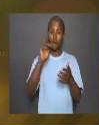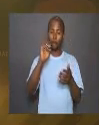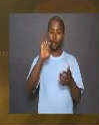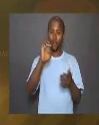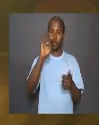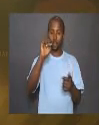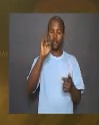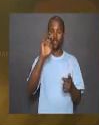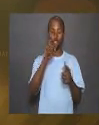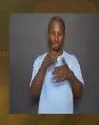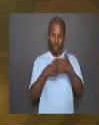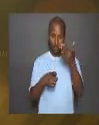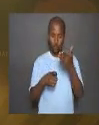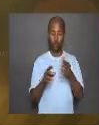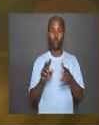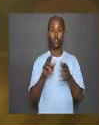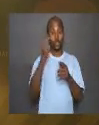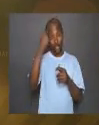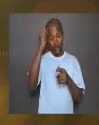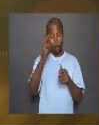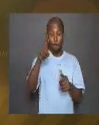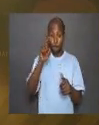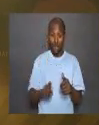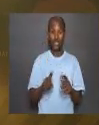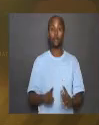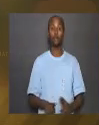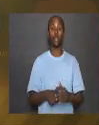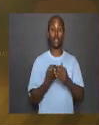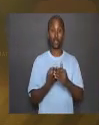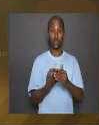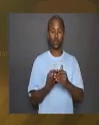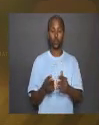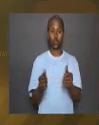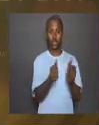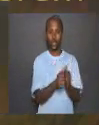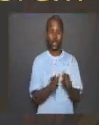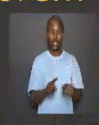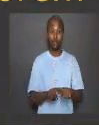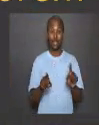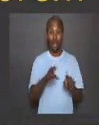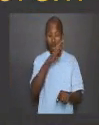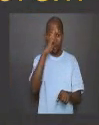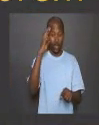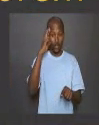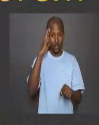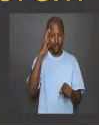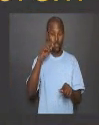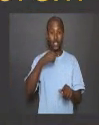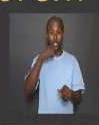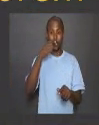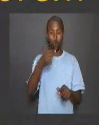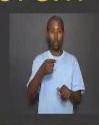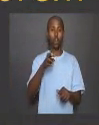value theorem, we must begin with a special case. It is